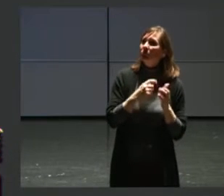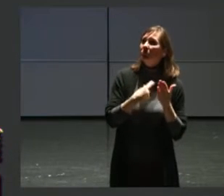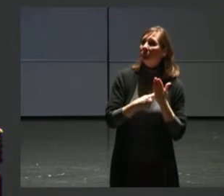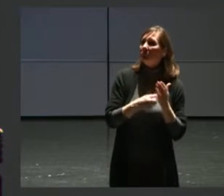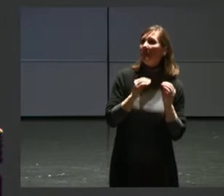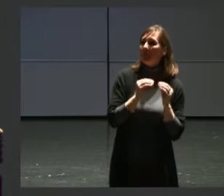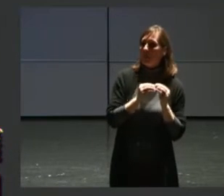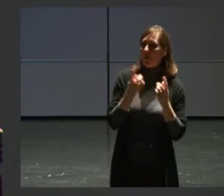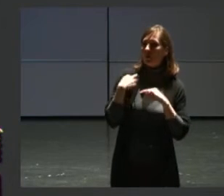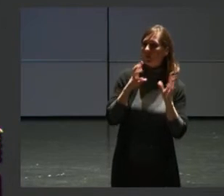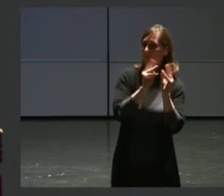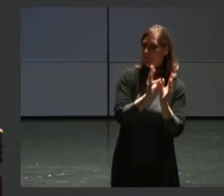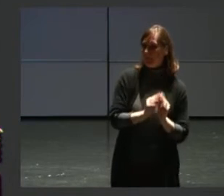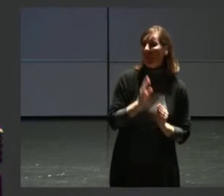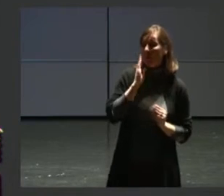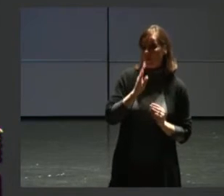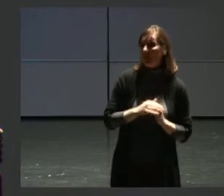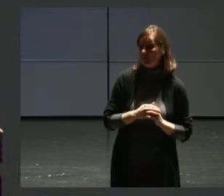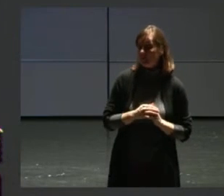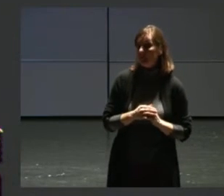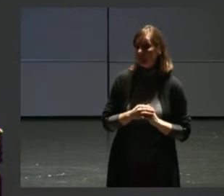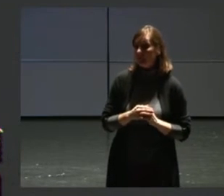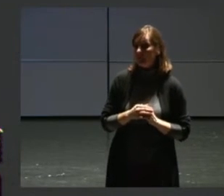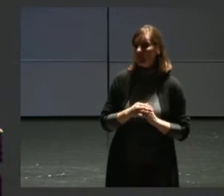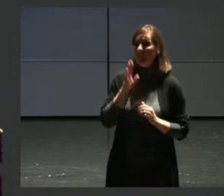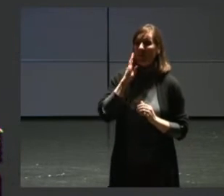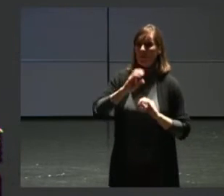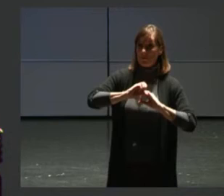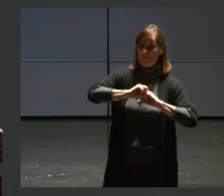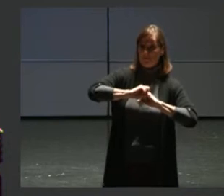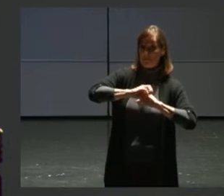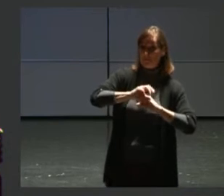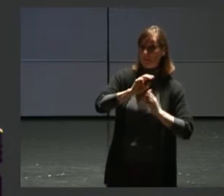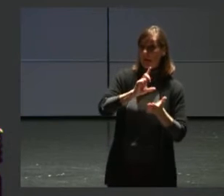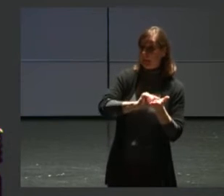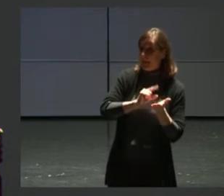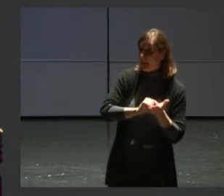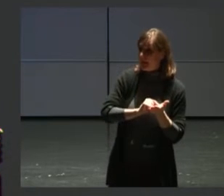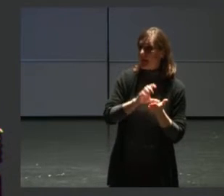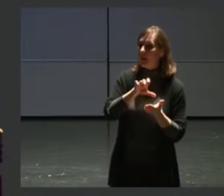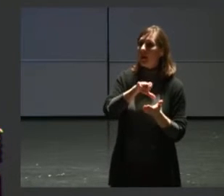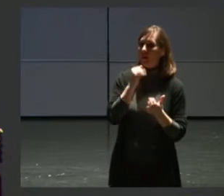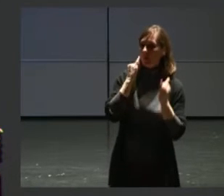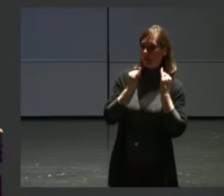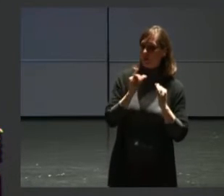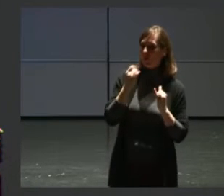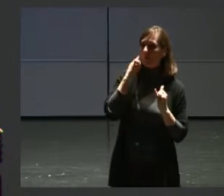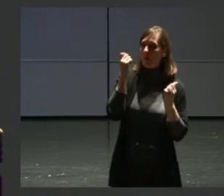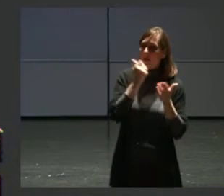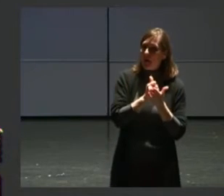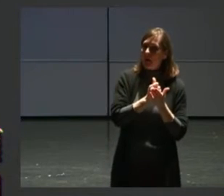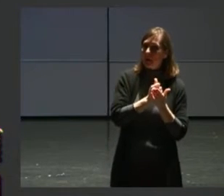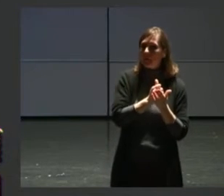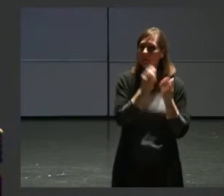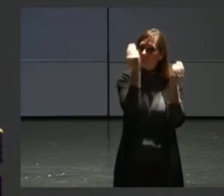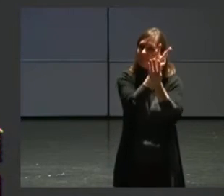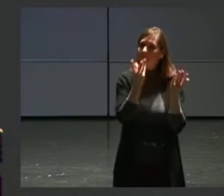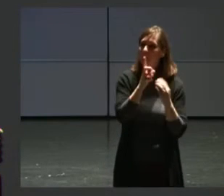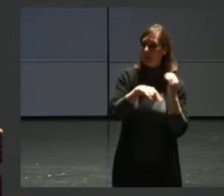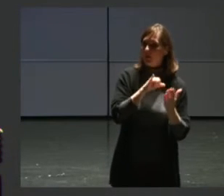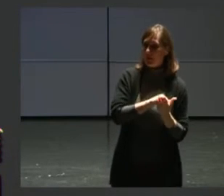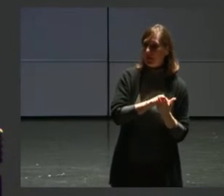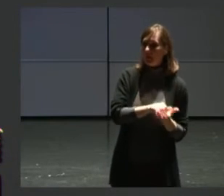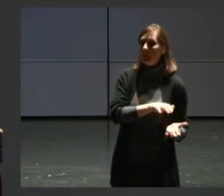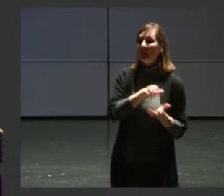lot of additional legislative meetings, as well as media exposure and things that I'll talk about in a moment. The second bucket is the